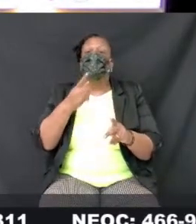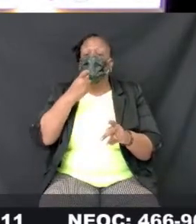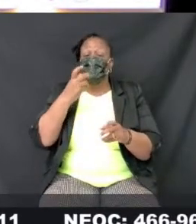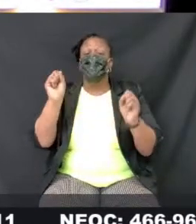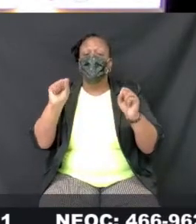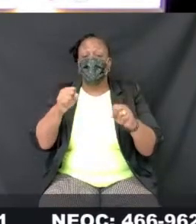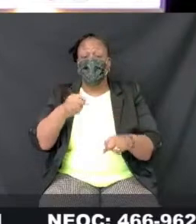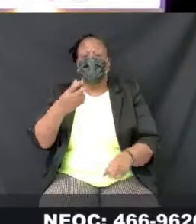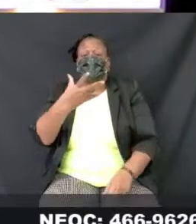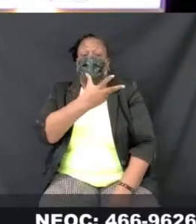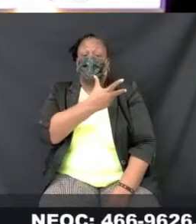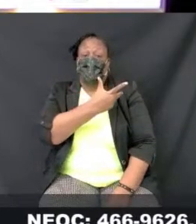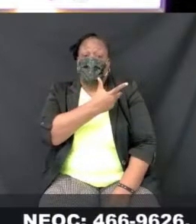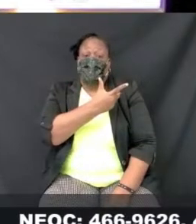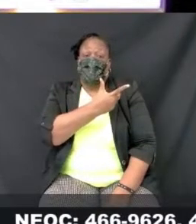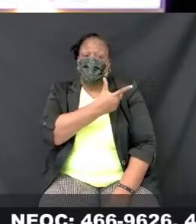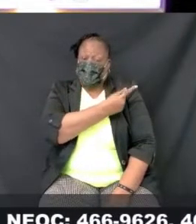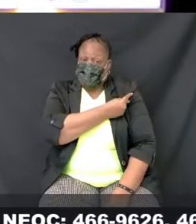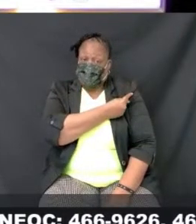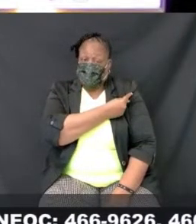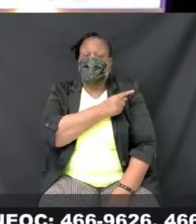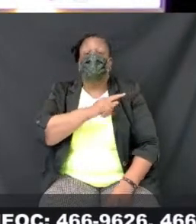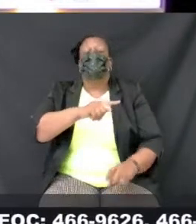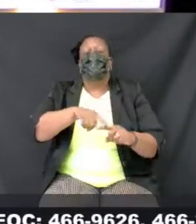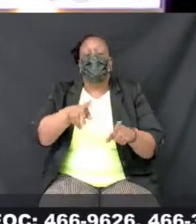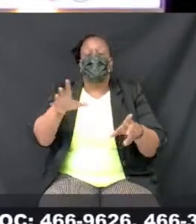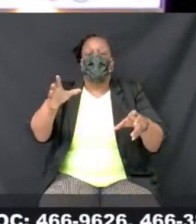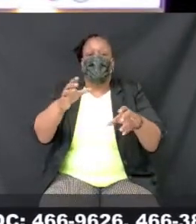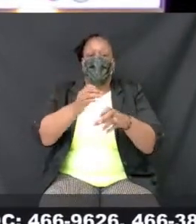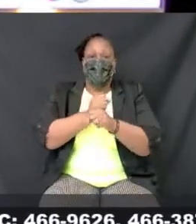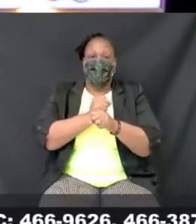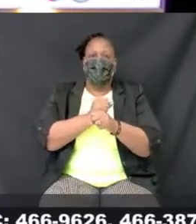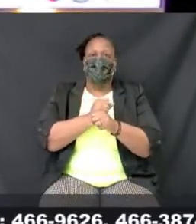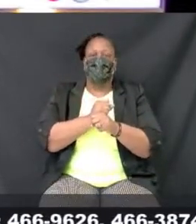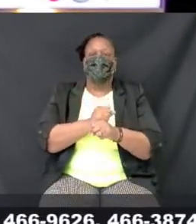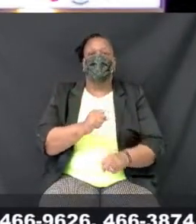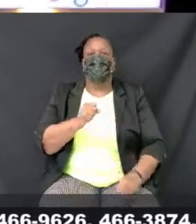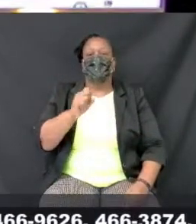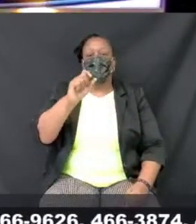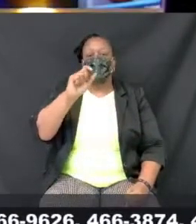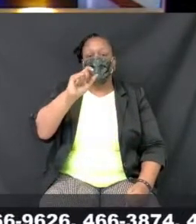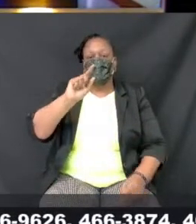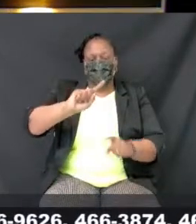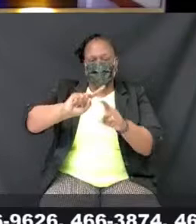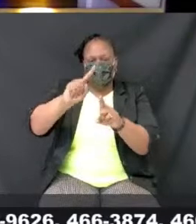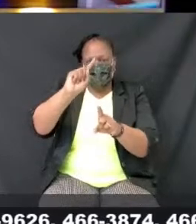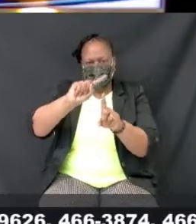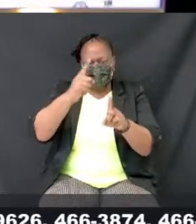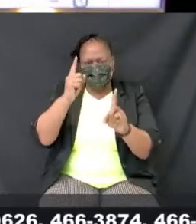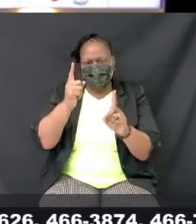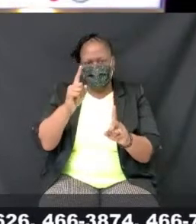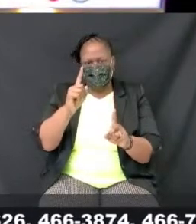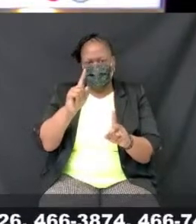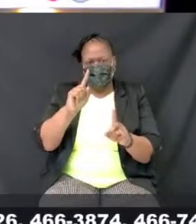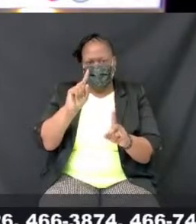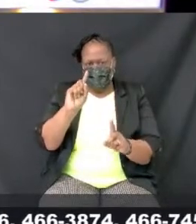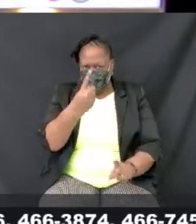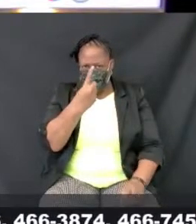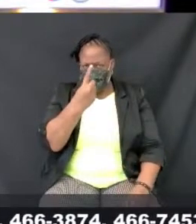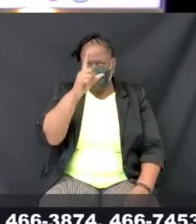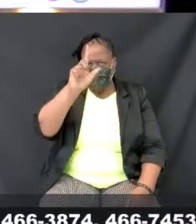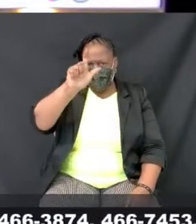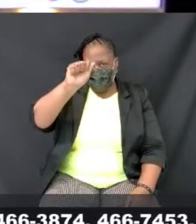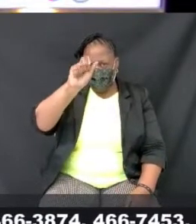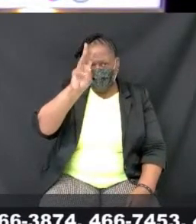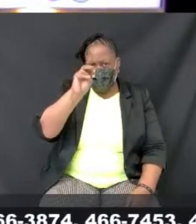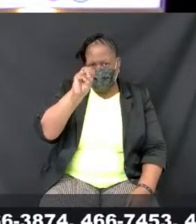with the Lambda variant and now infected with the Omicron variant. But again, these persons, they're still showing that they have